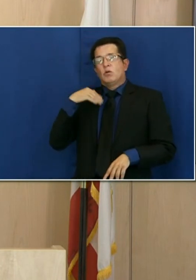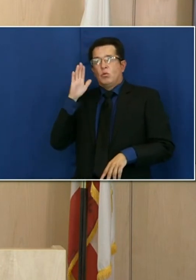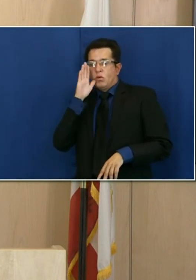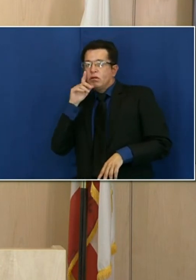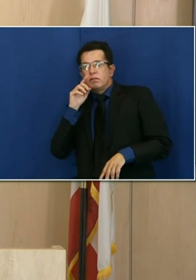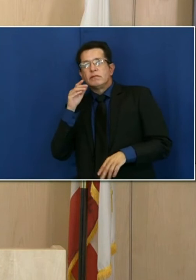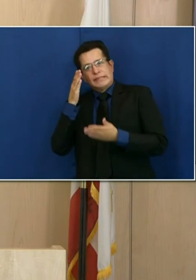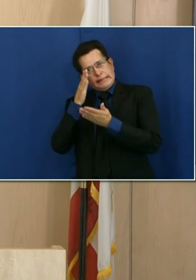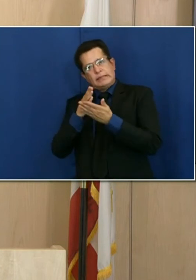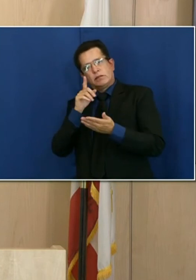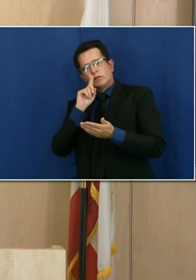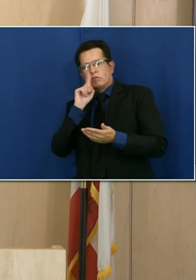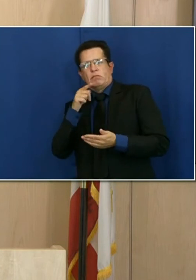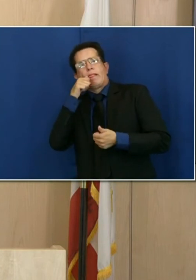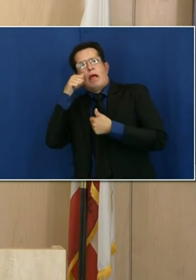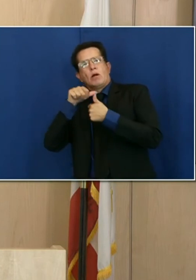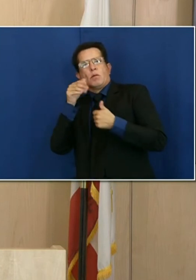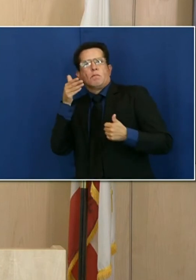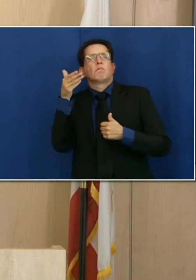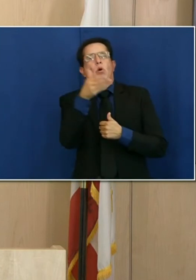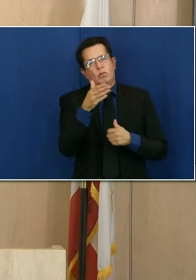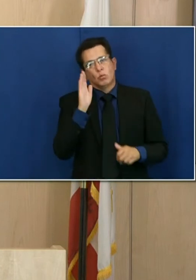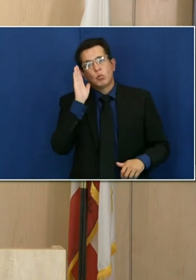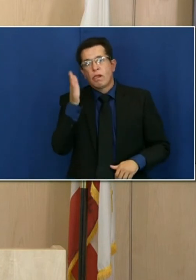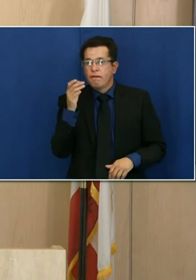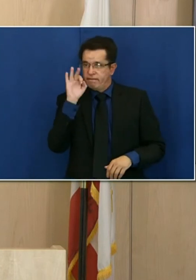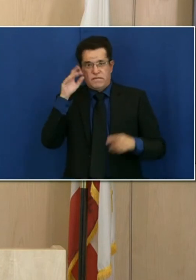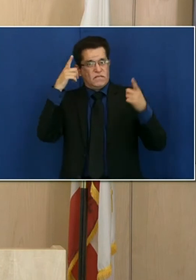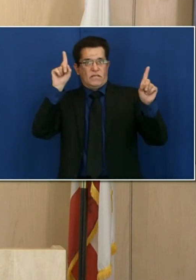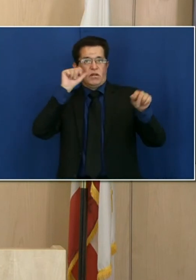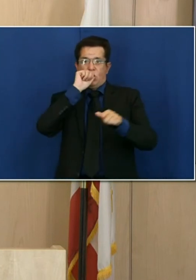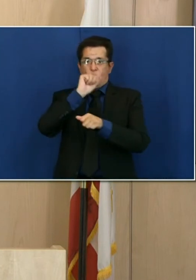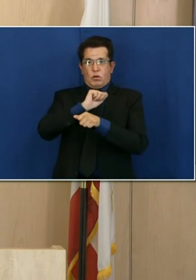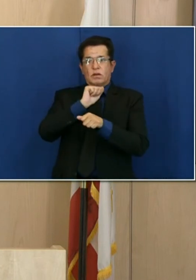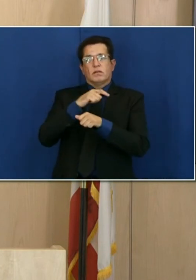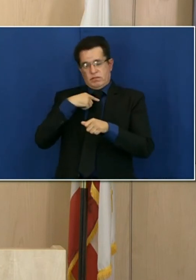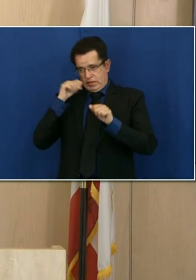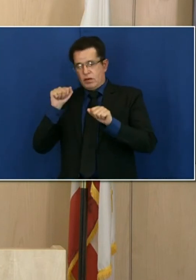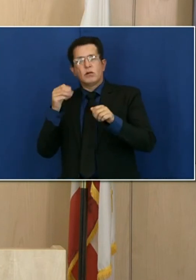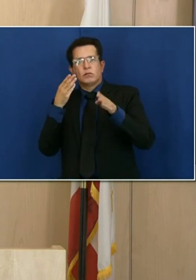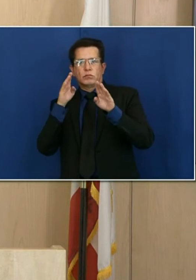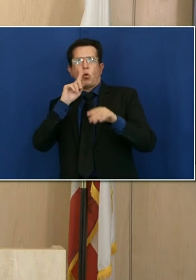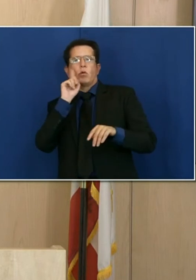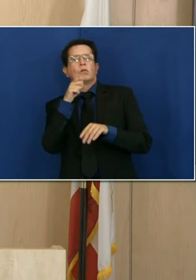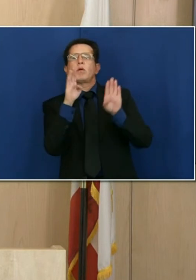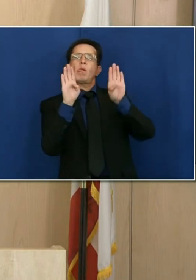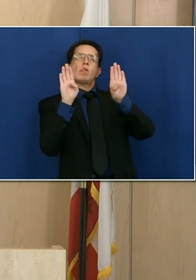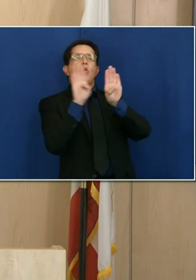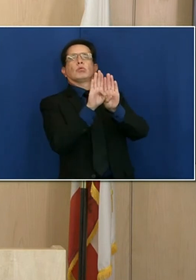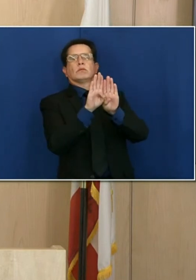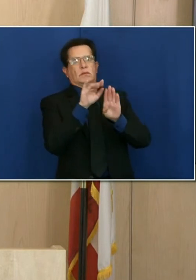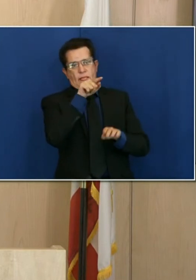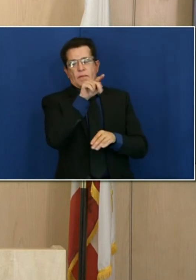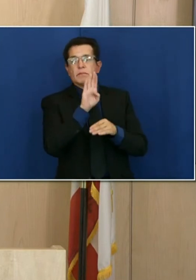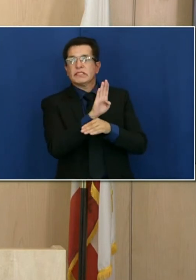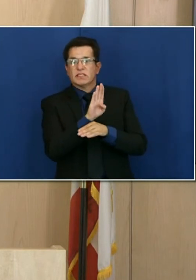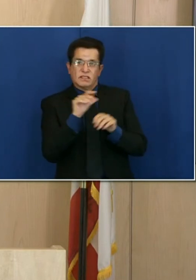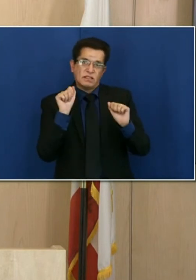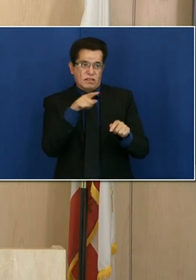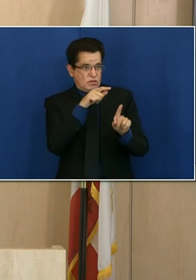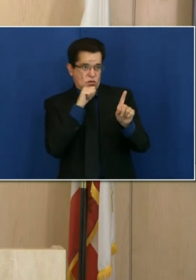desist order. If that is not effective, we can actually go in with a closure order to those businesses that are